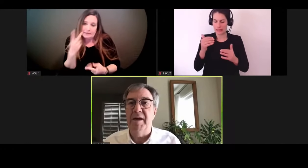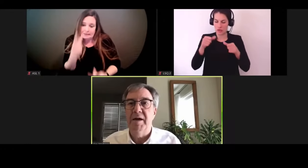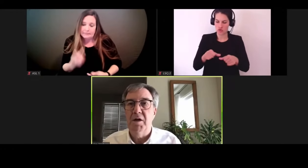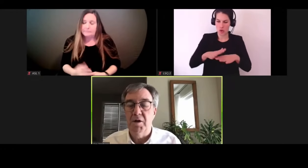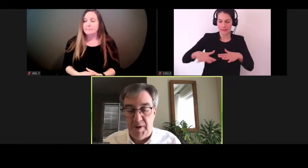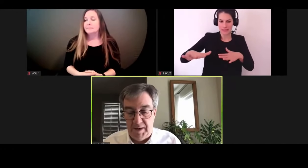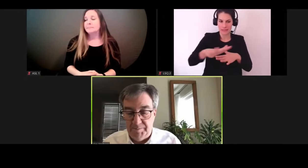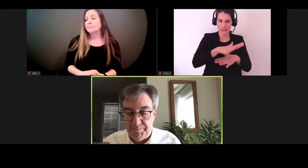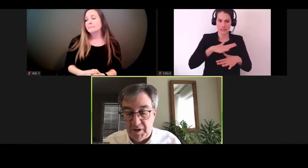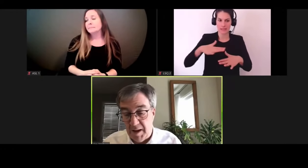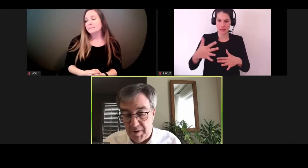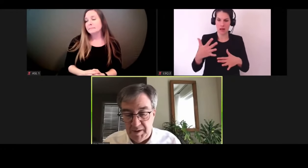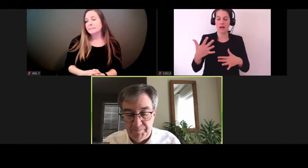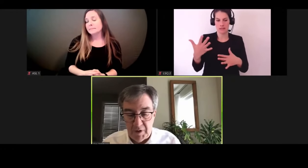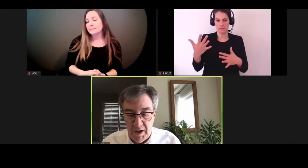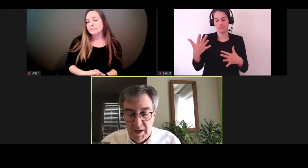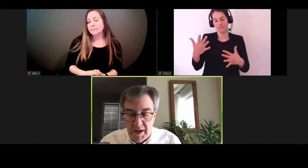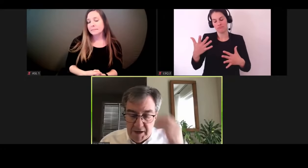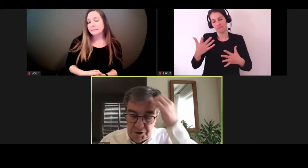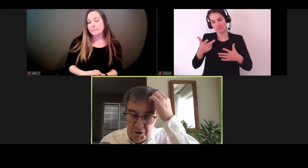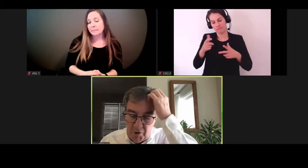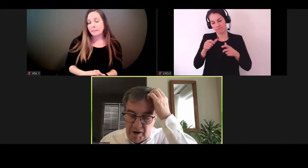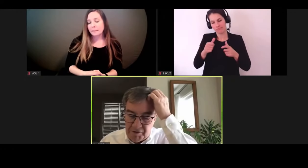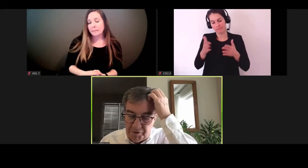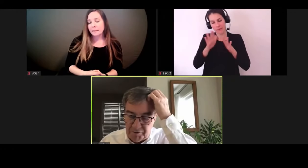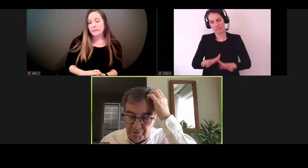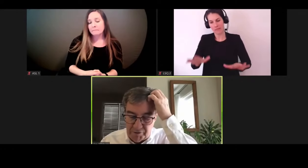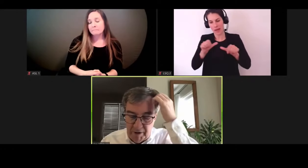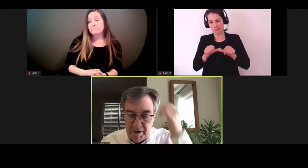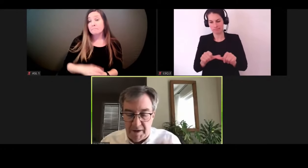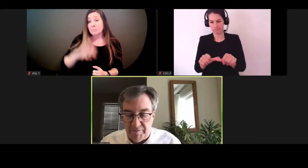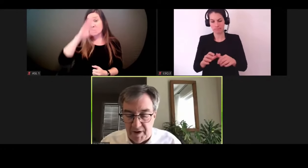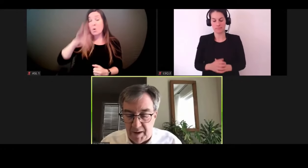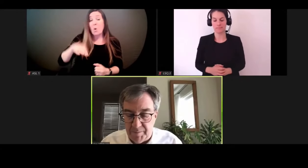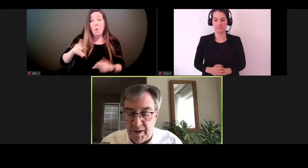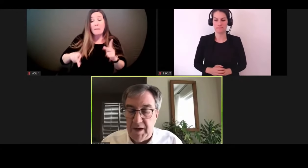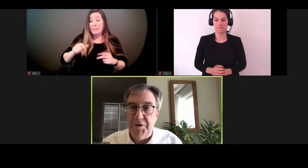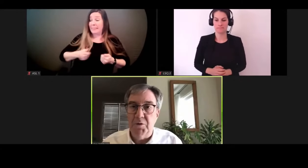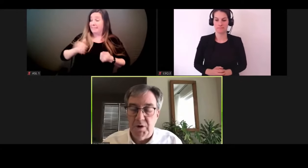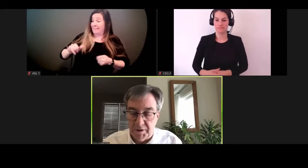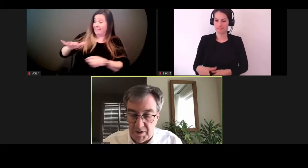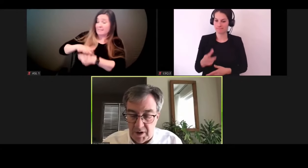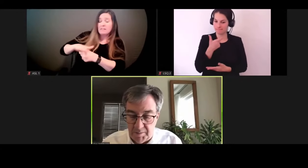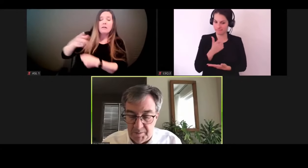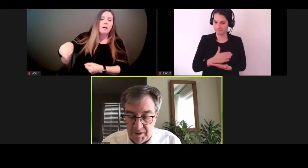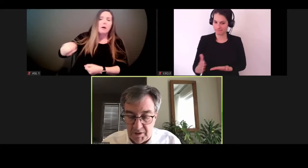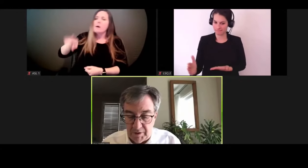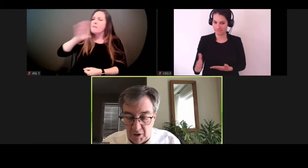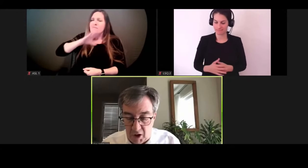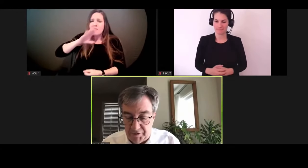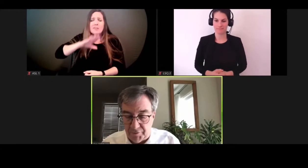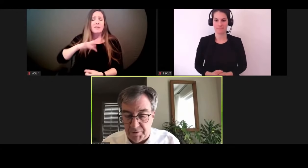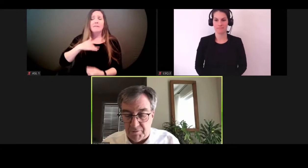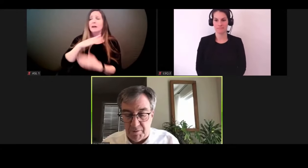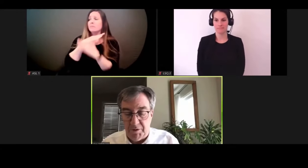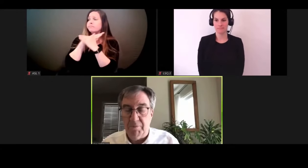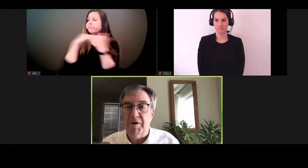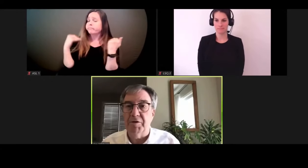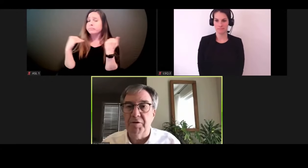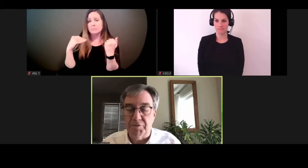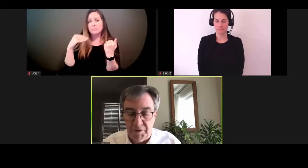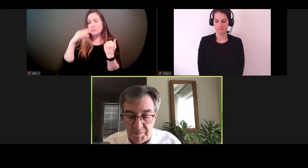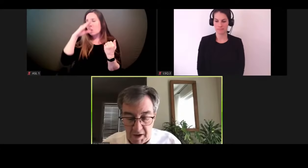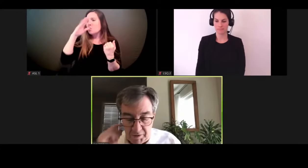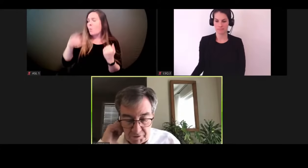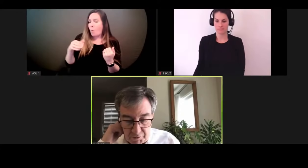maintien de la paix. As you know, residents are frustrated and fed up, and you are hearing lots from your